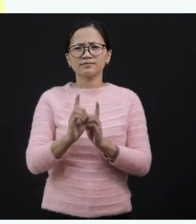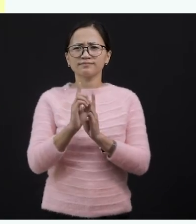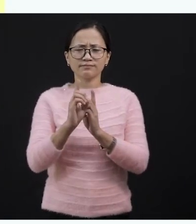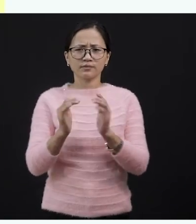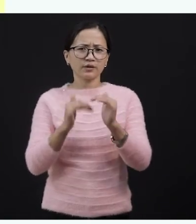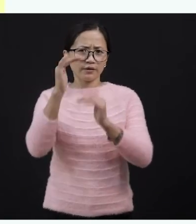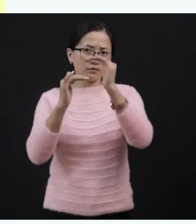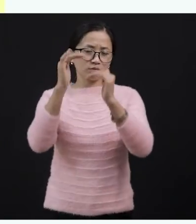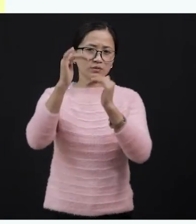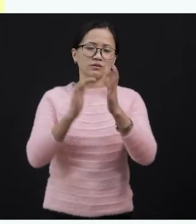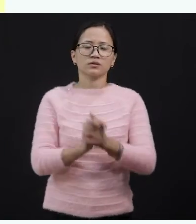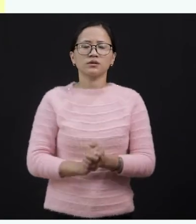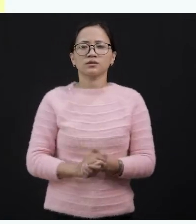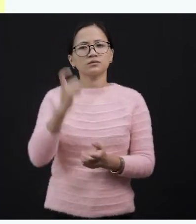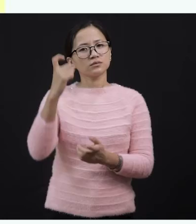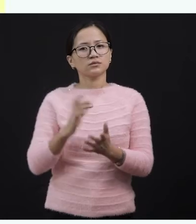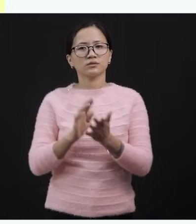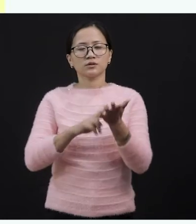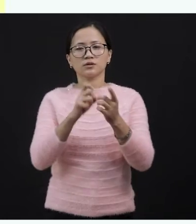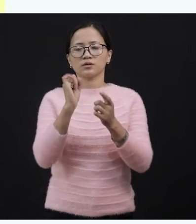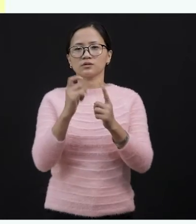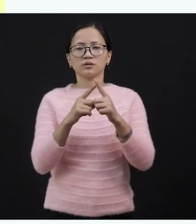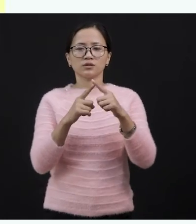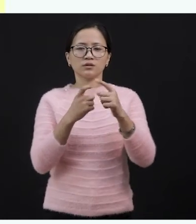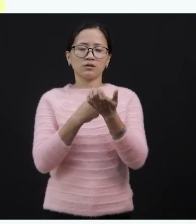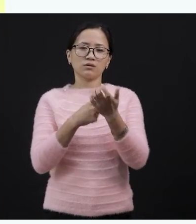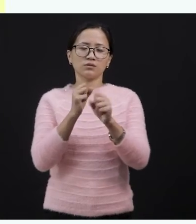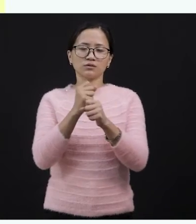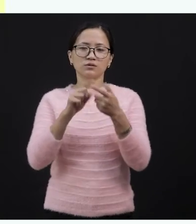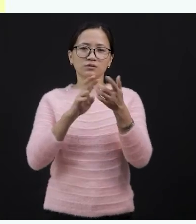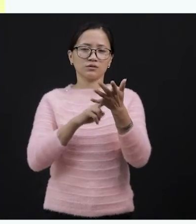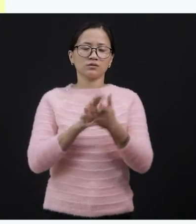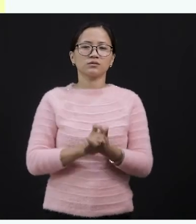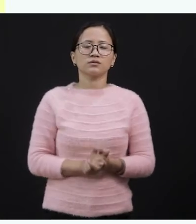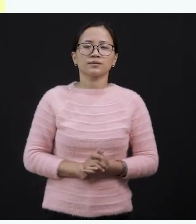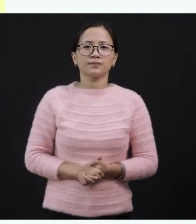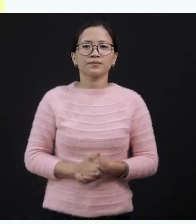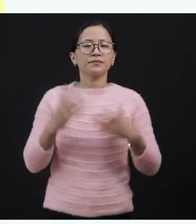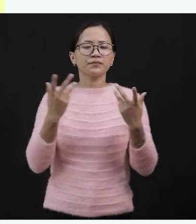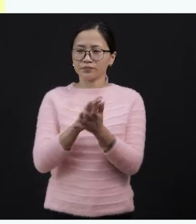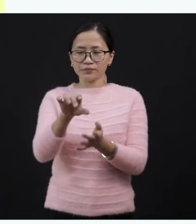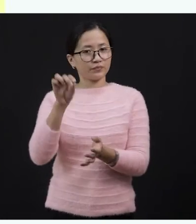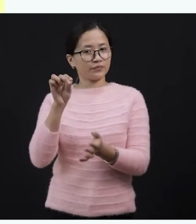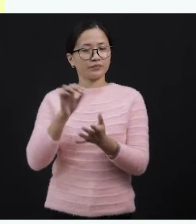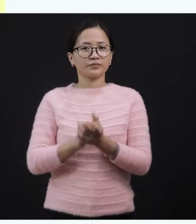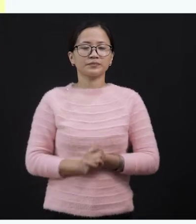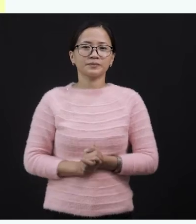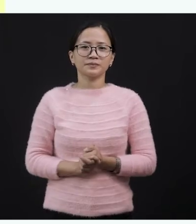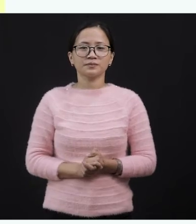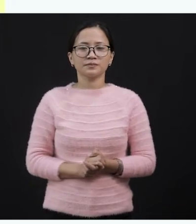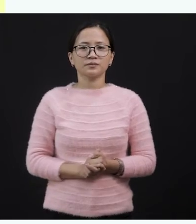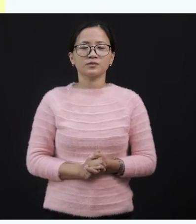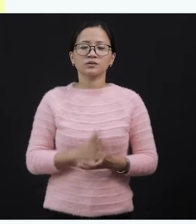development, plants need nitrogen. So how do plants get nitrogen? Or how do plants